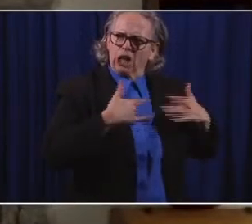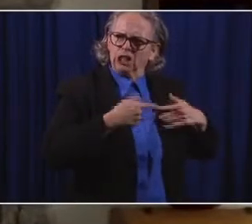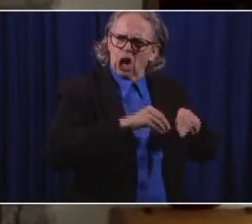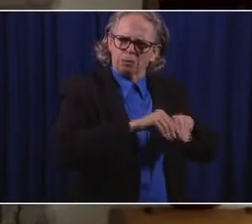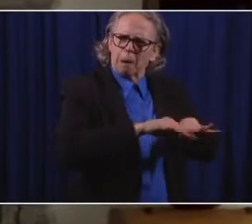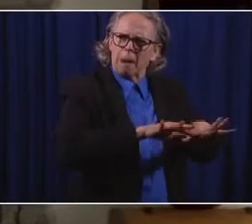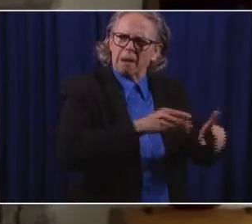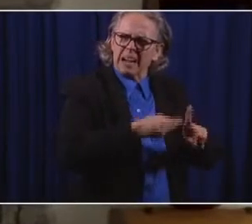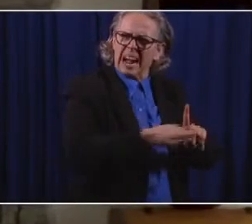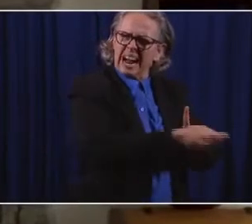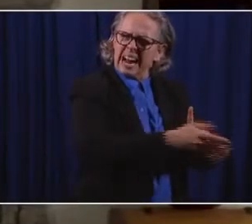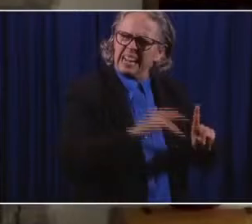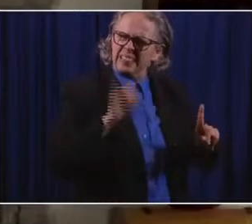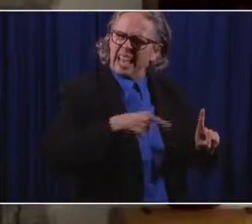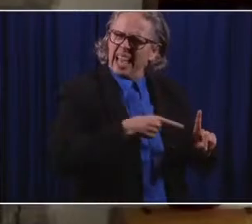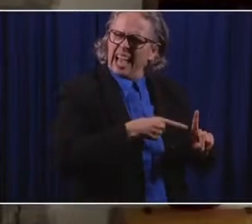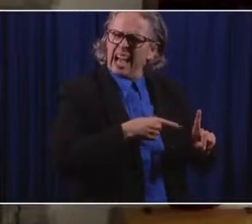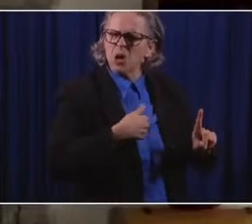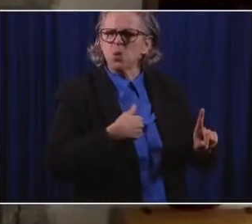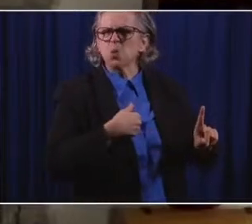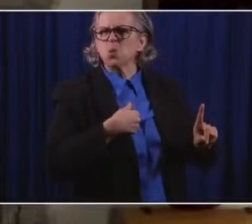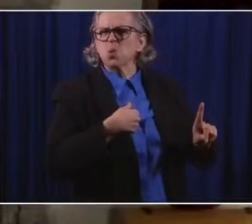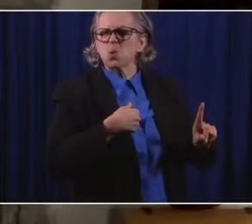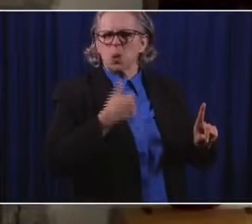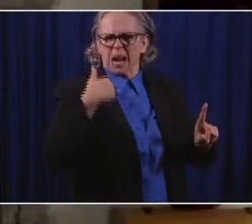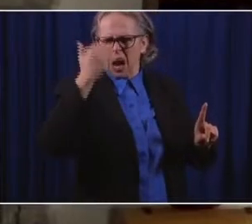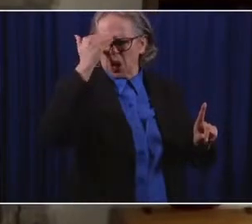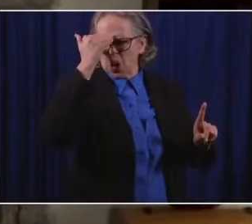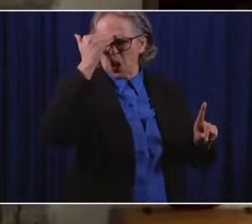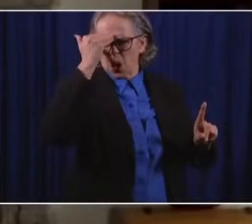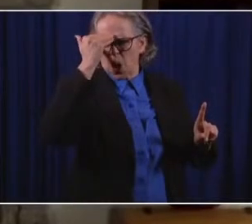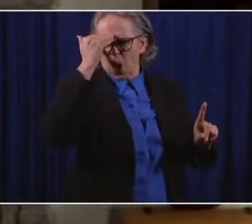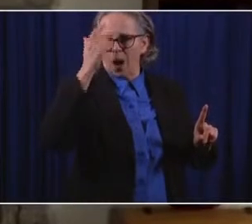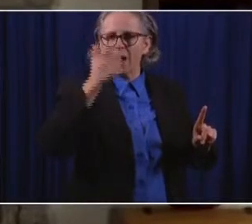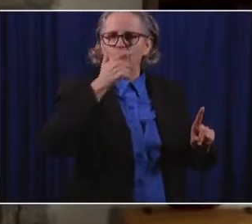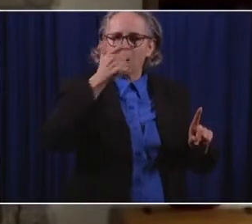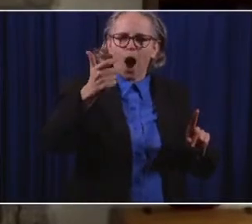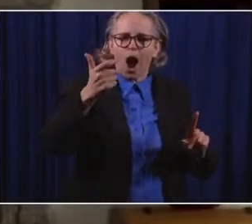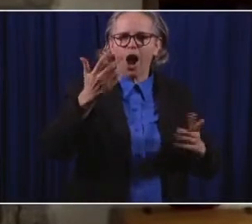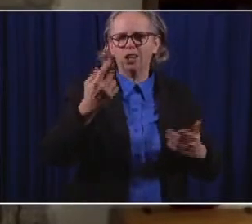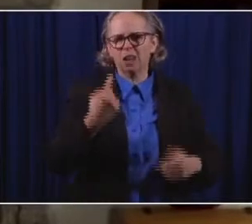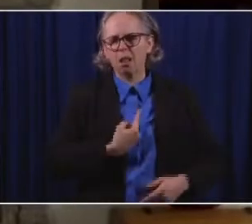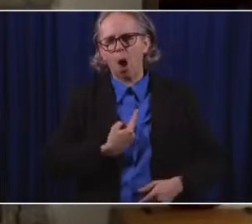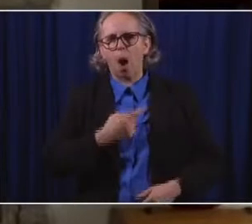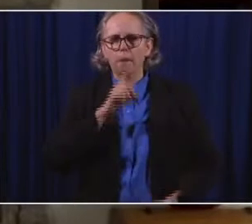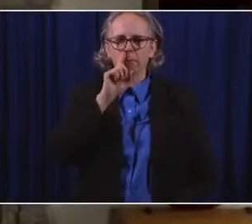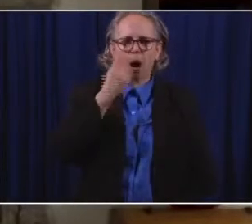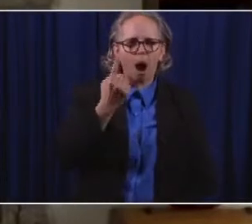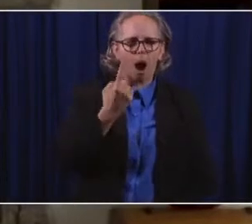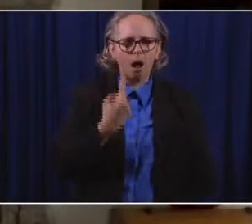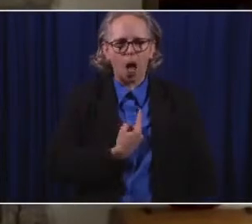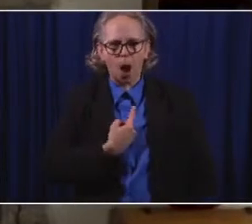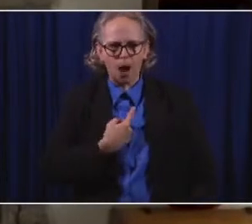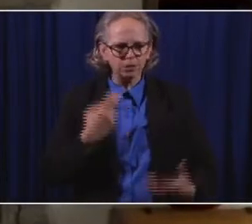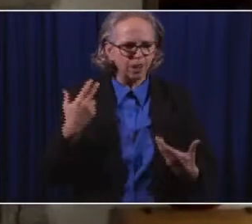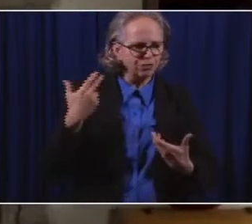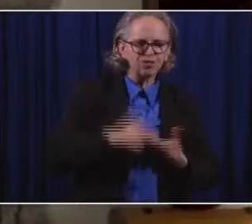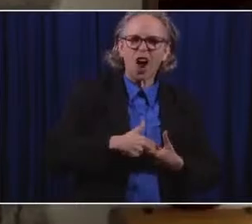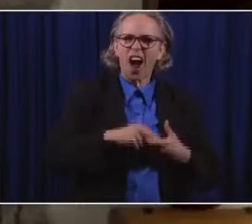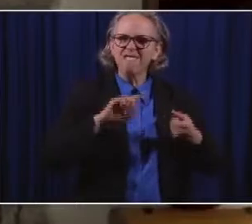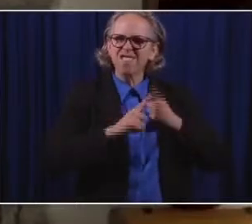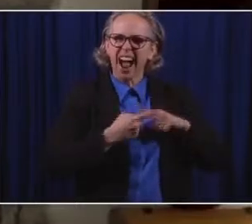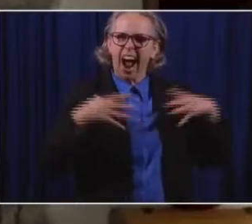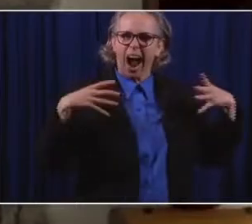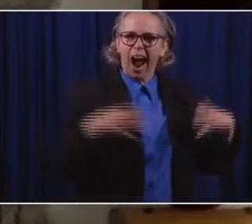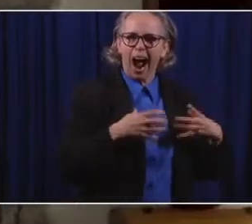I know it's more fun watching Ohio State when you got, a bunch of people and you're drinking beer or you're eating something and pizza or